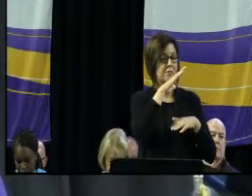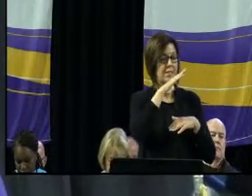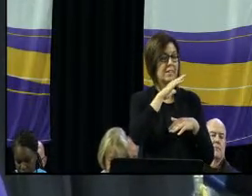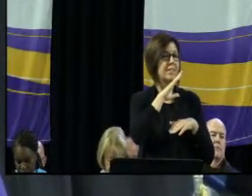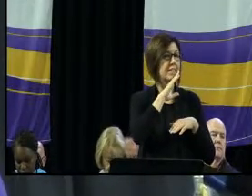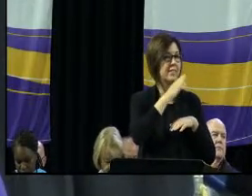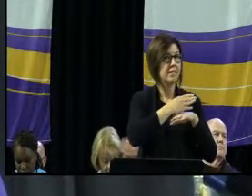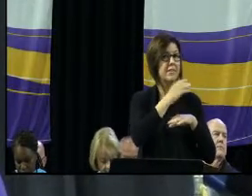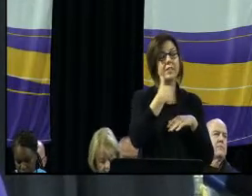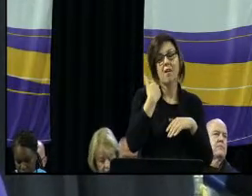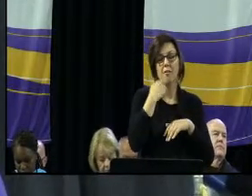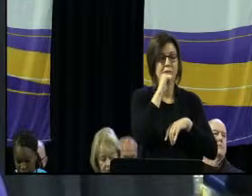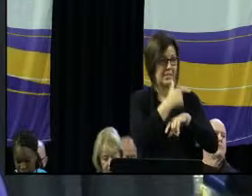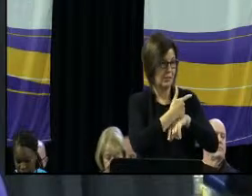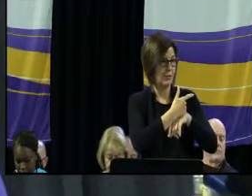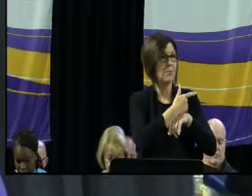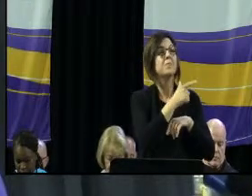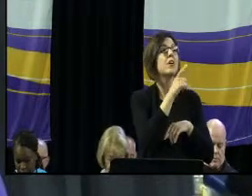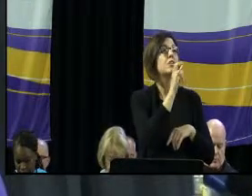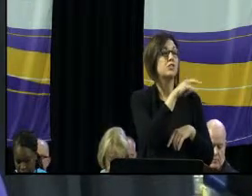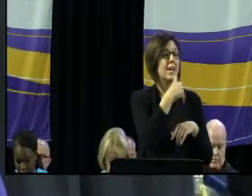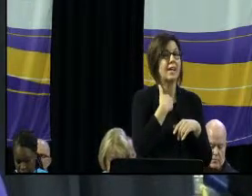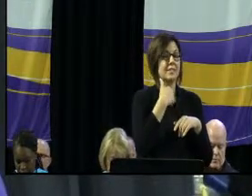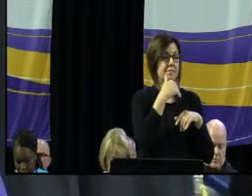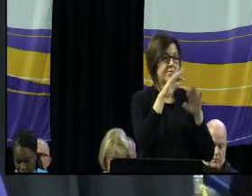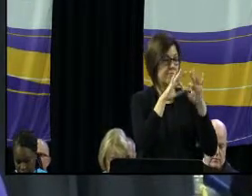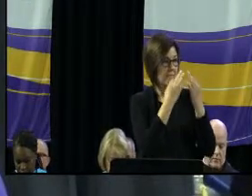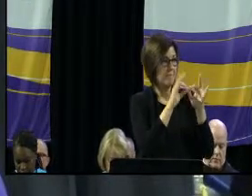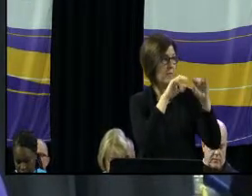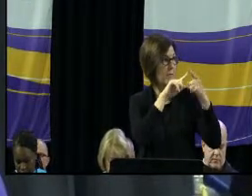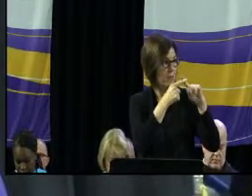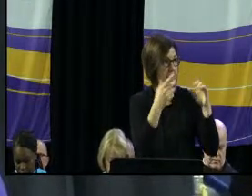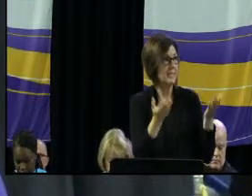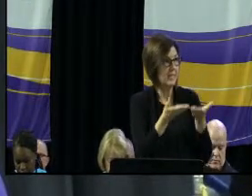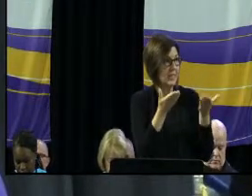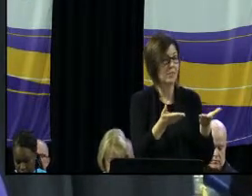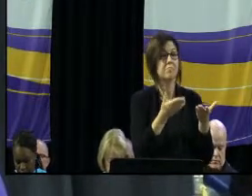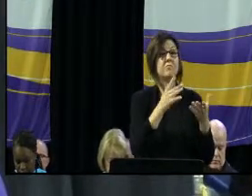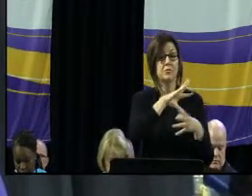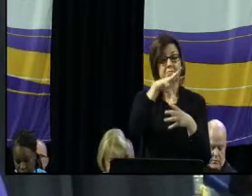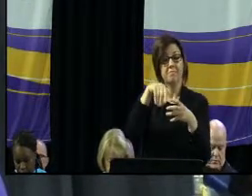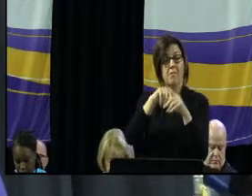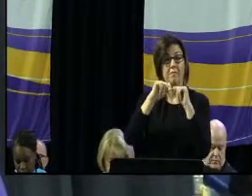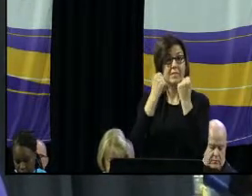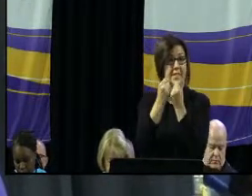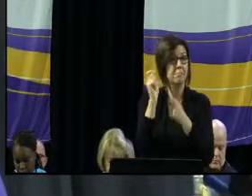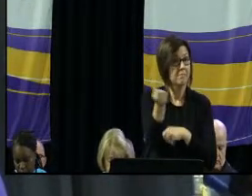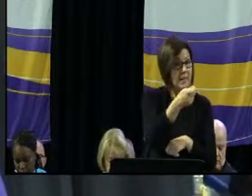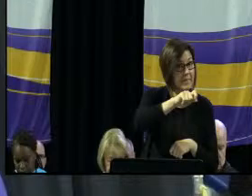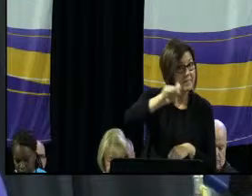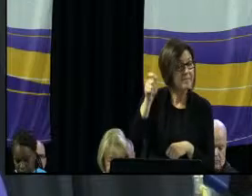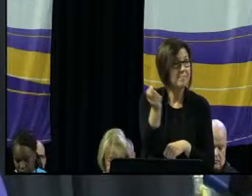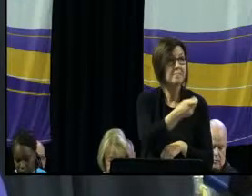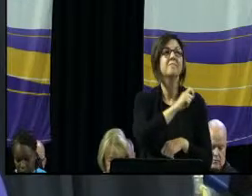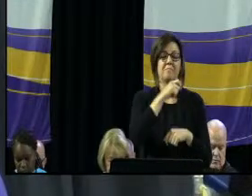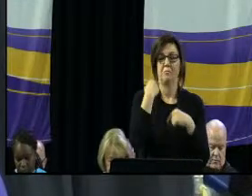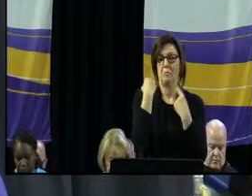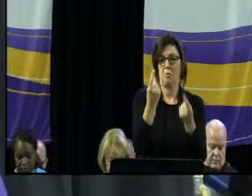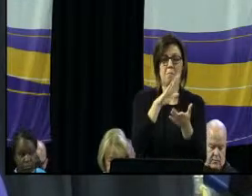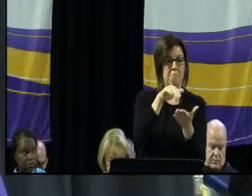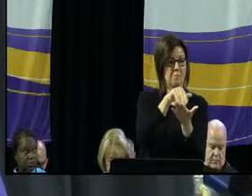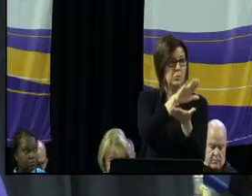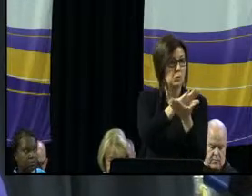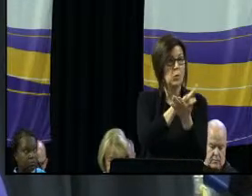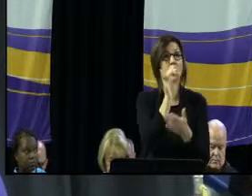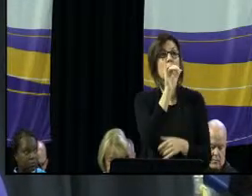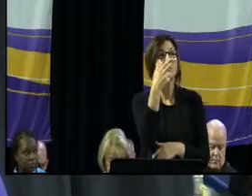loving family and friends. At Wilson, Ridgely was a member of the tennis team her entire middle and high school career. She